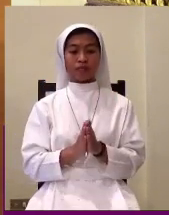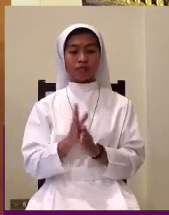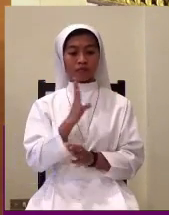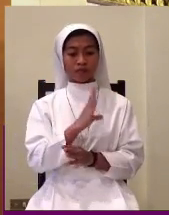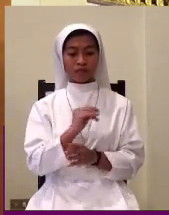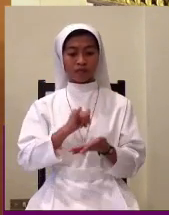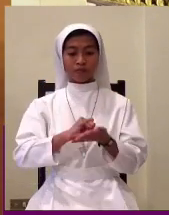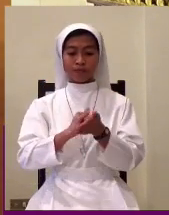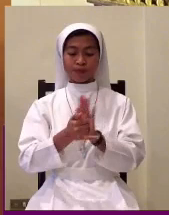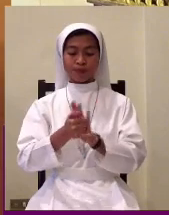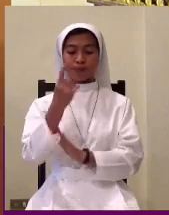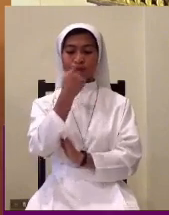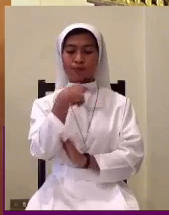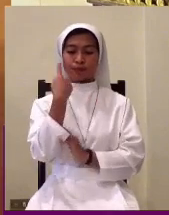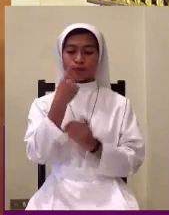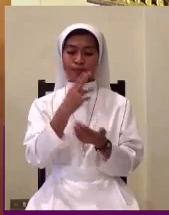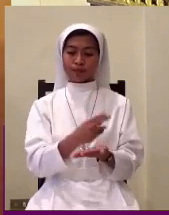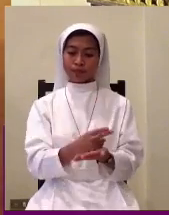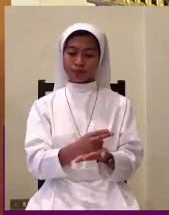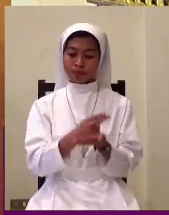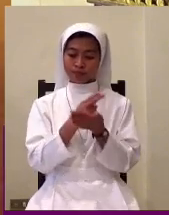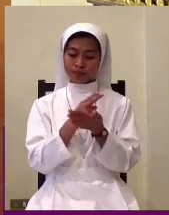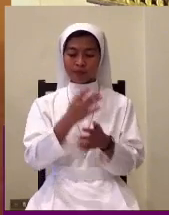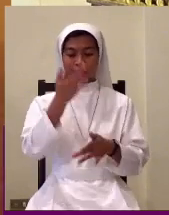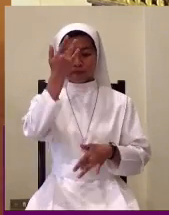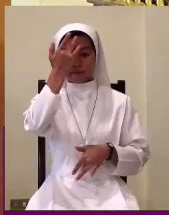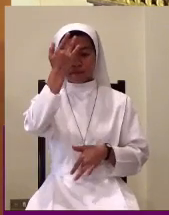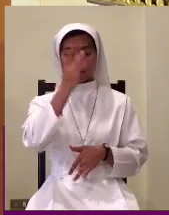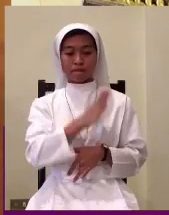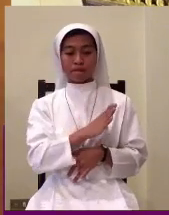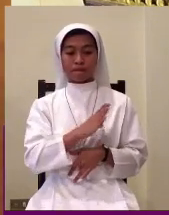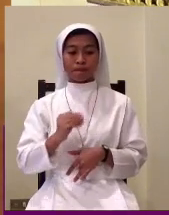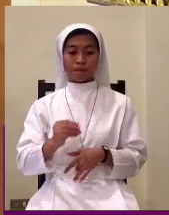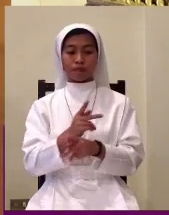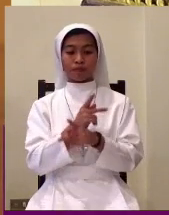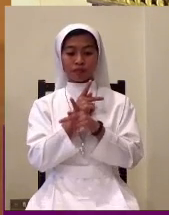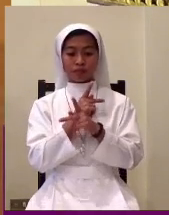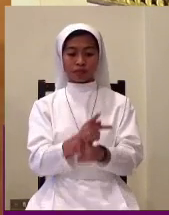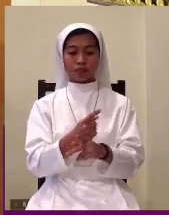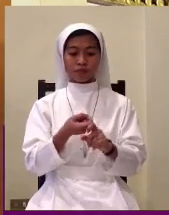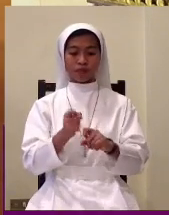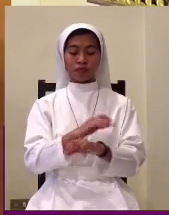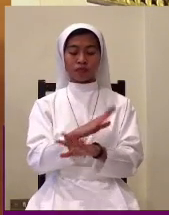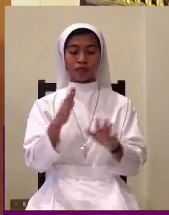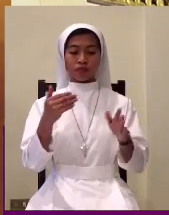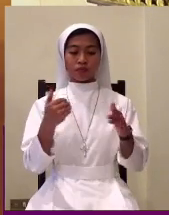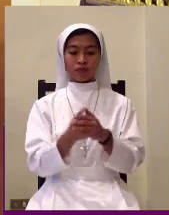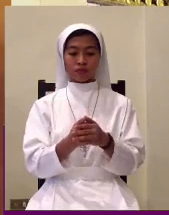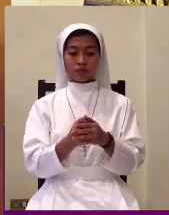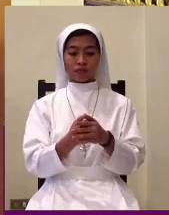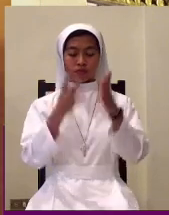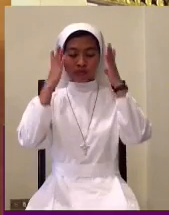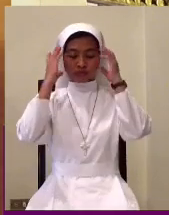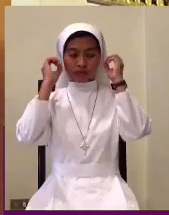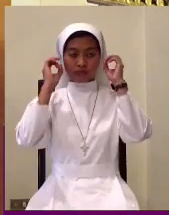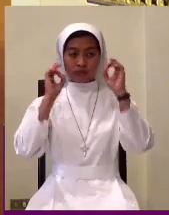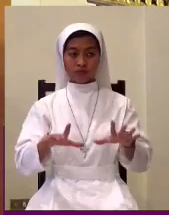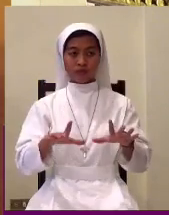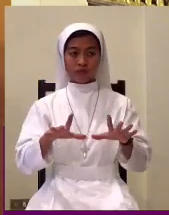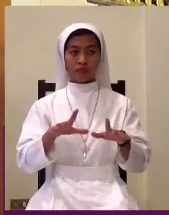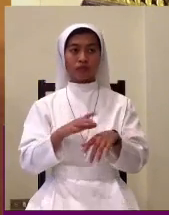providing health for the sick, that they may be protected from all harm and they may be strengthened in their